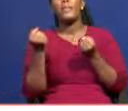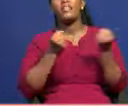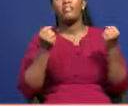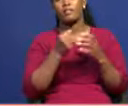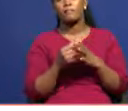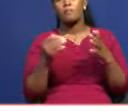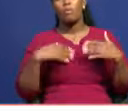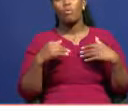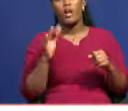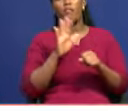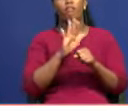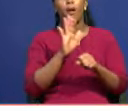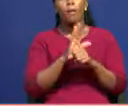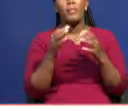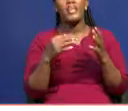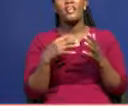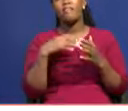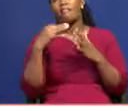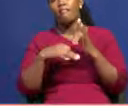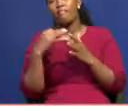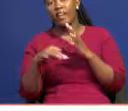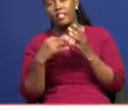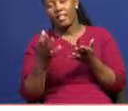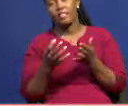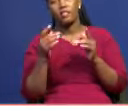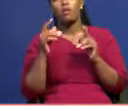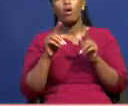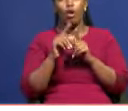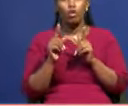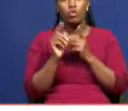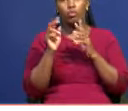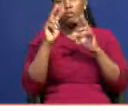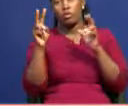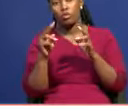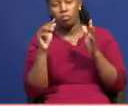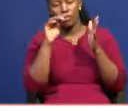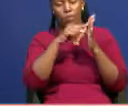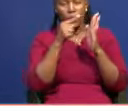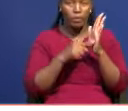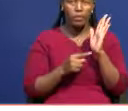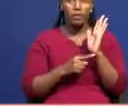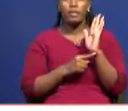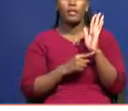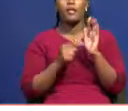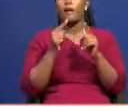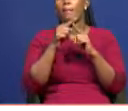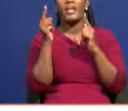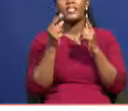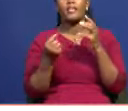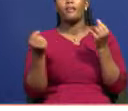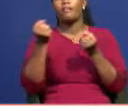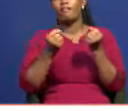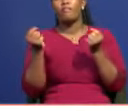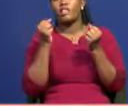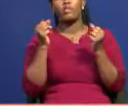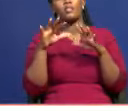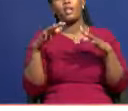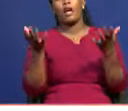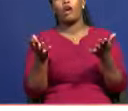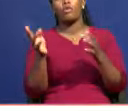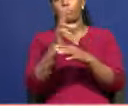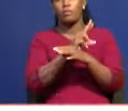factors that we'll have to look at if we have to value that motor vehicle, but to what extent is the motor vehicle in